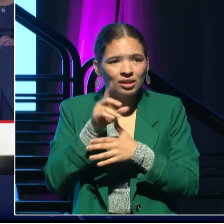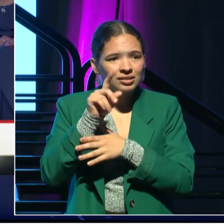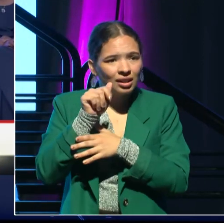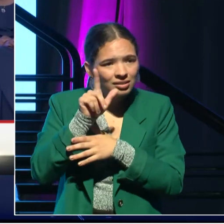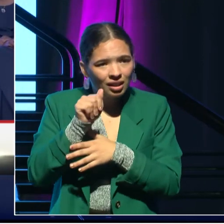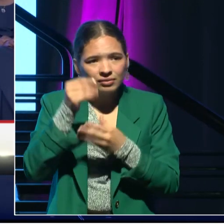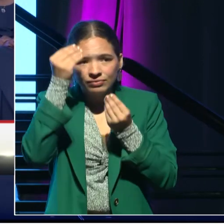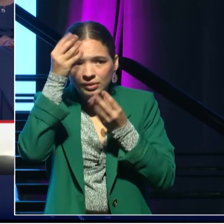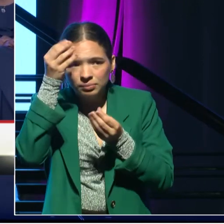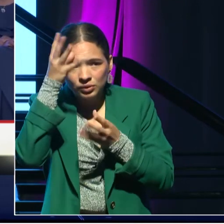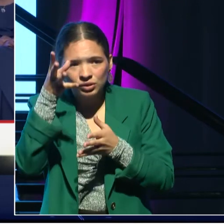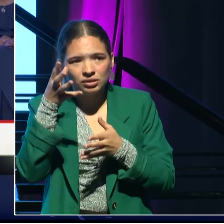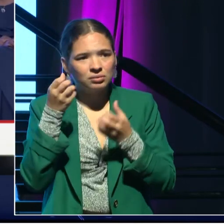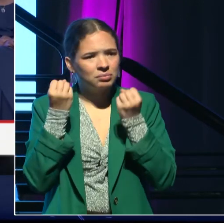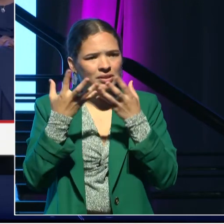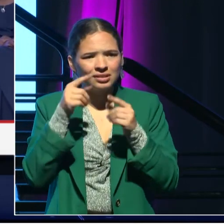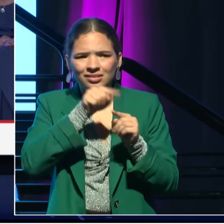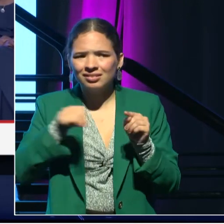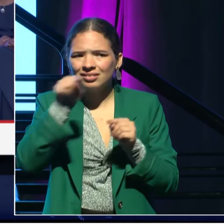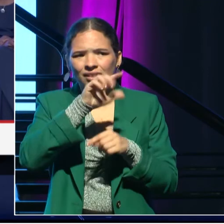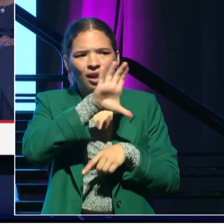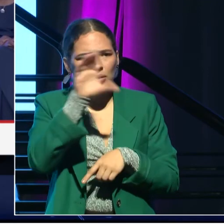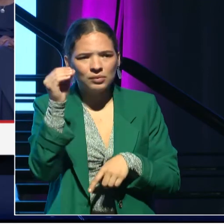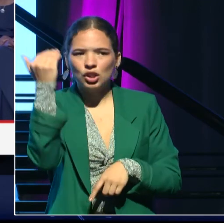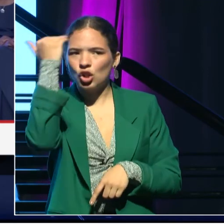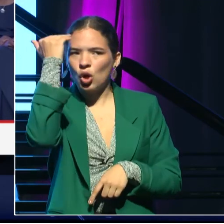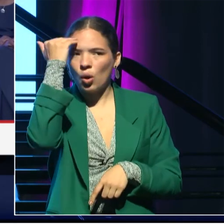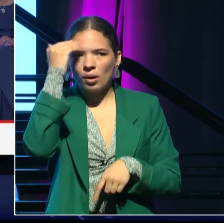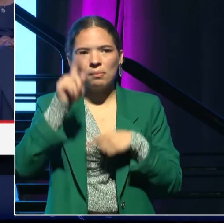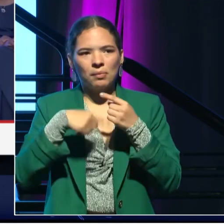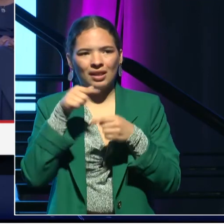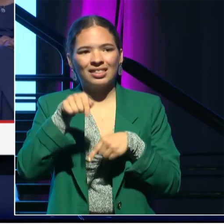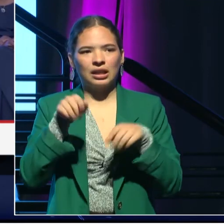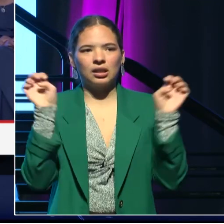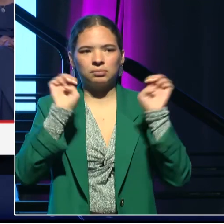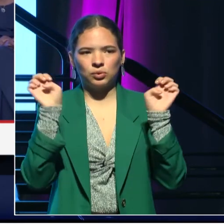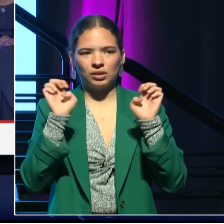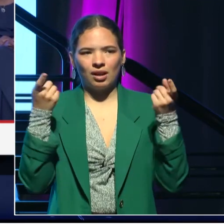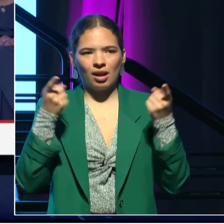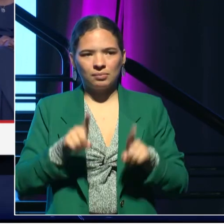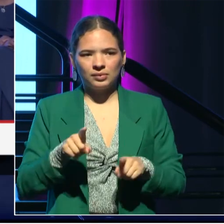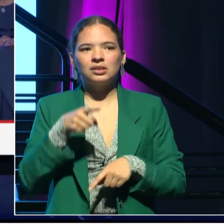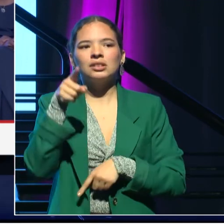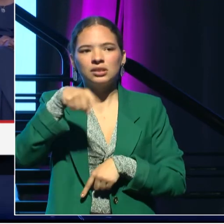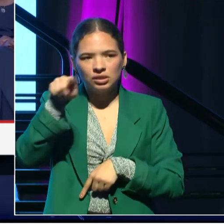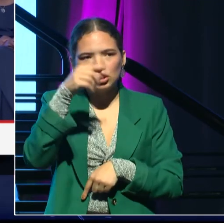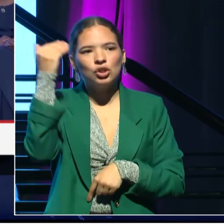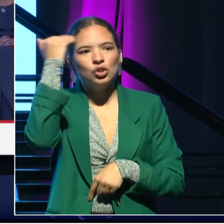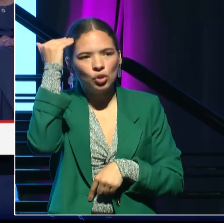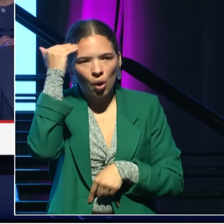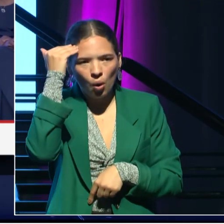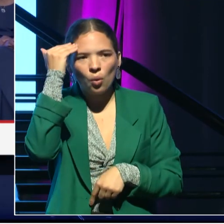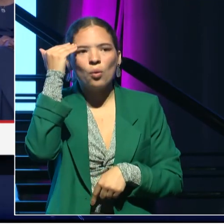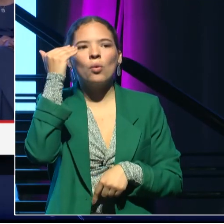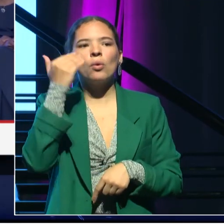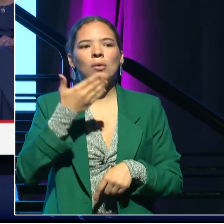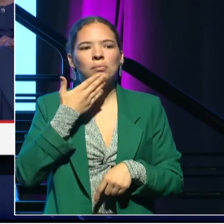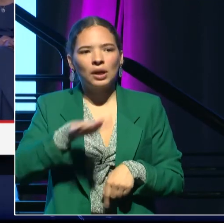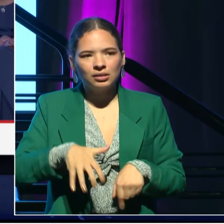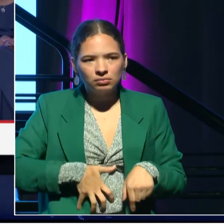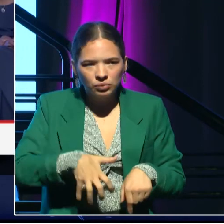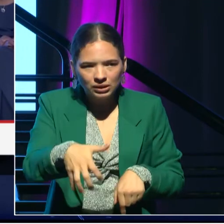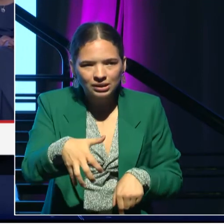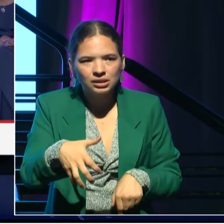companies, and they know when we are having emergencies. They know when we're having adverse pregnancy outcomes. They know when